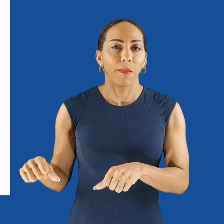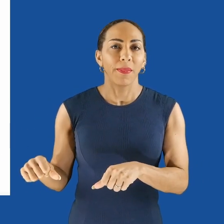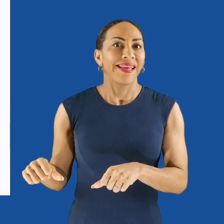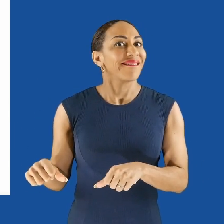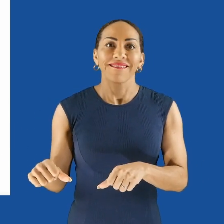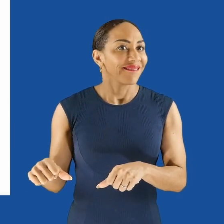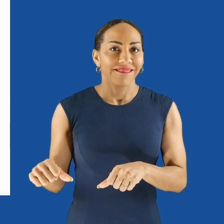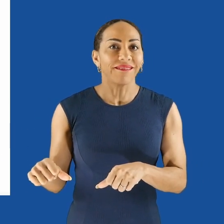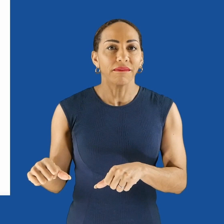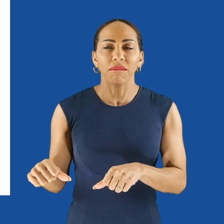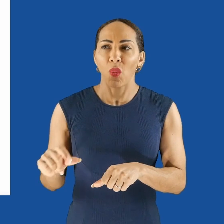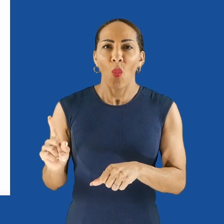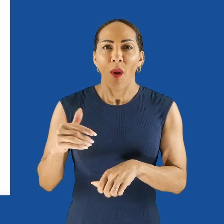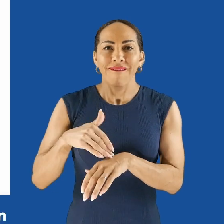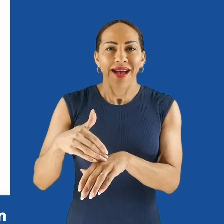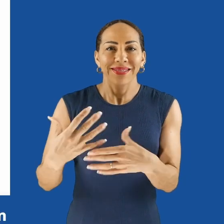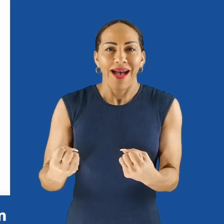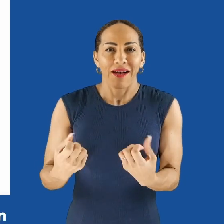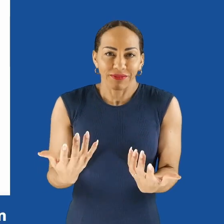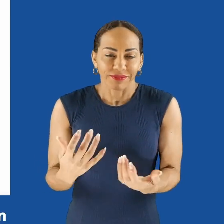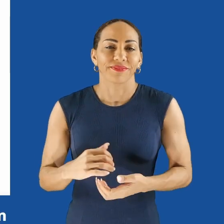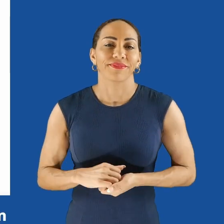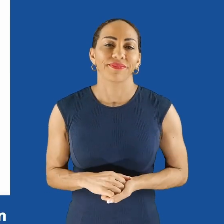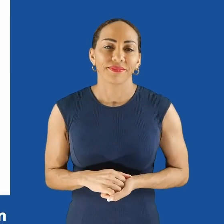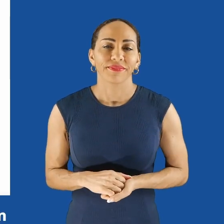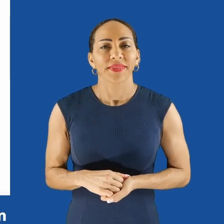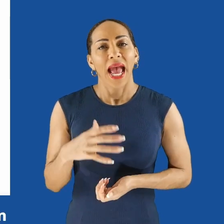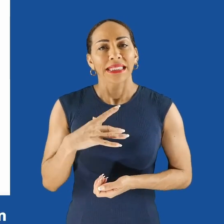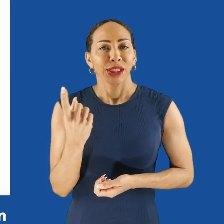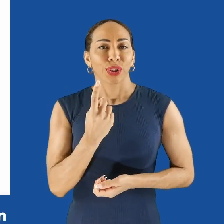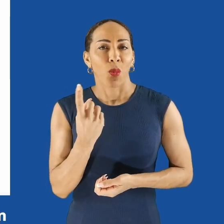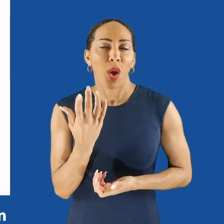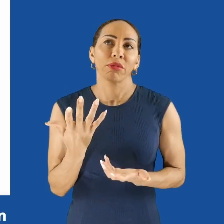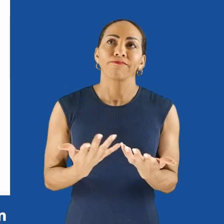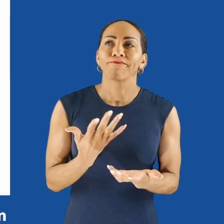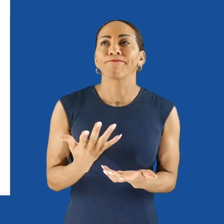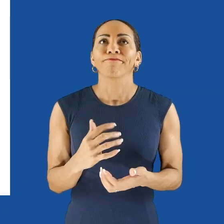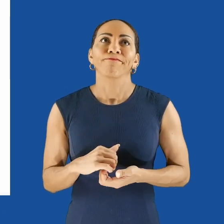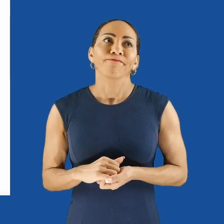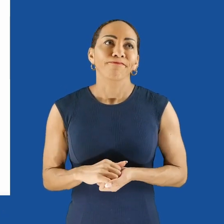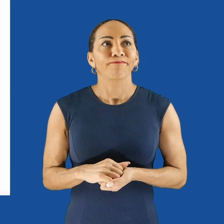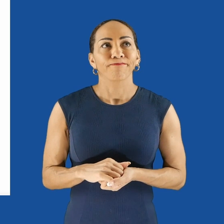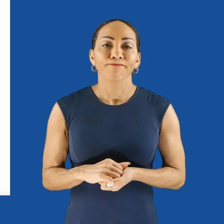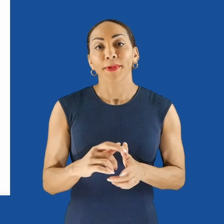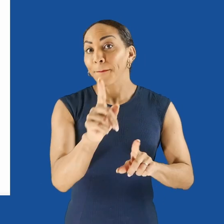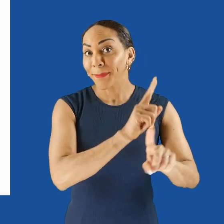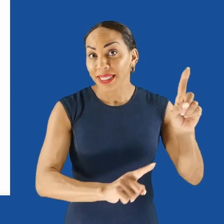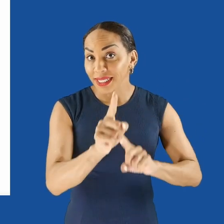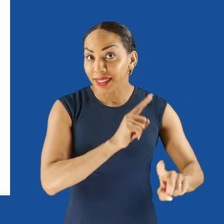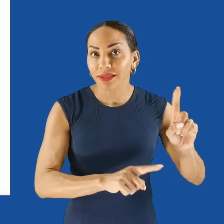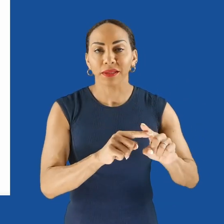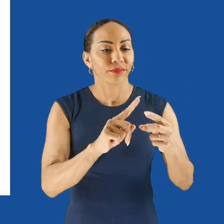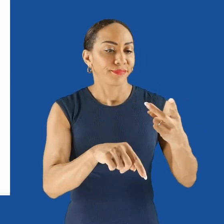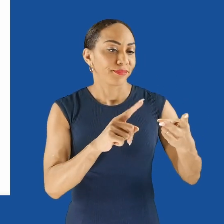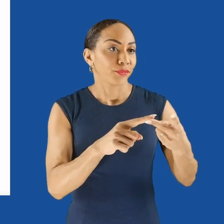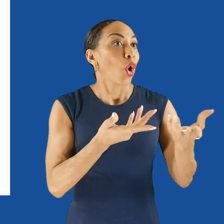type of support at work. So, I need someone that can take notes in